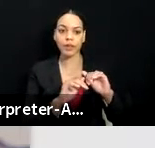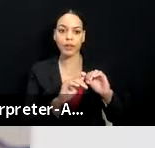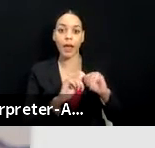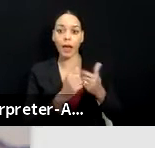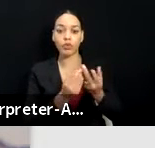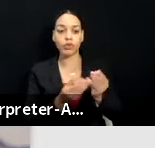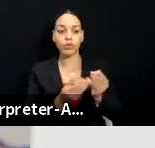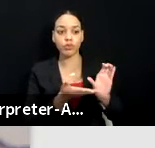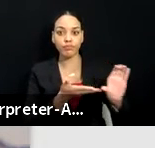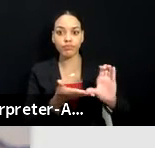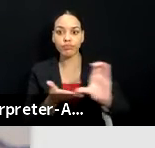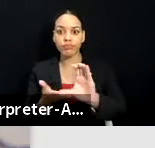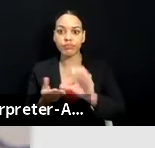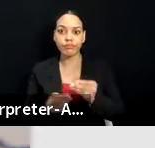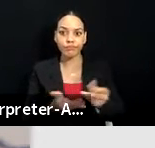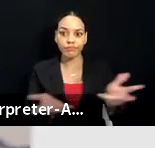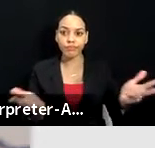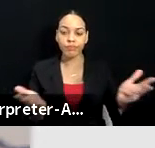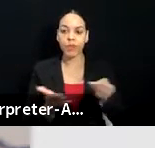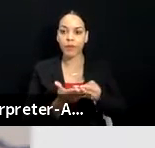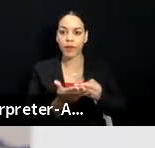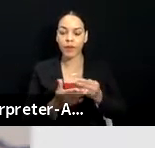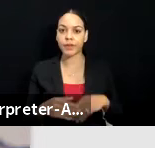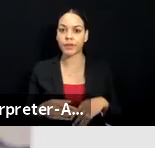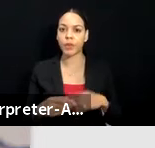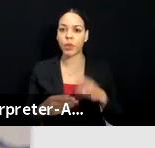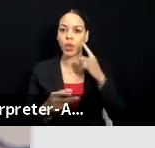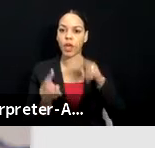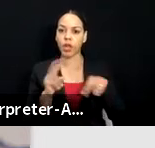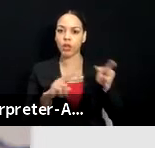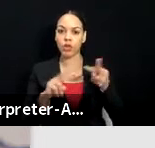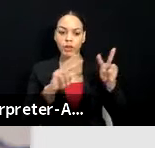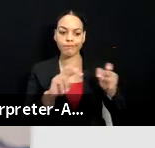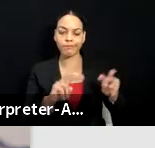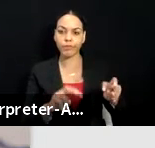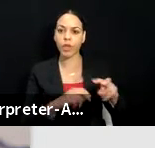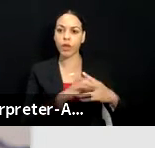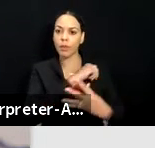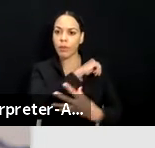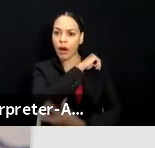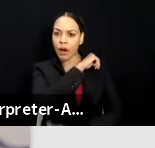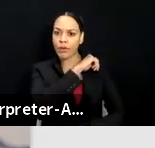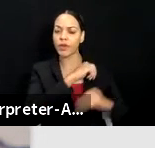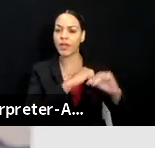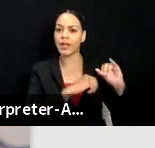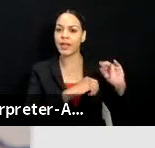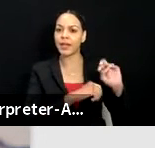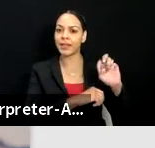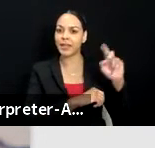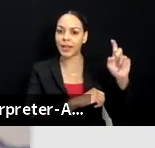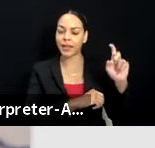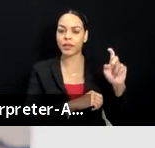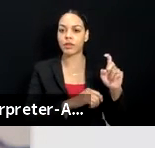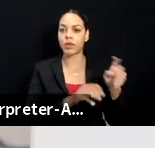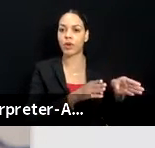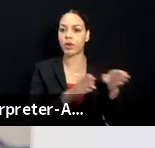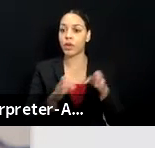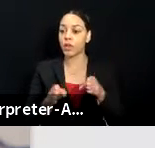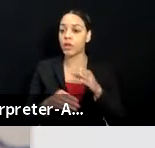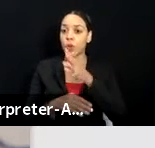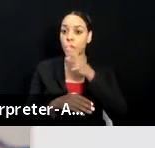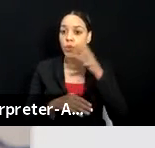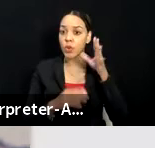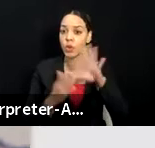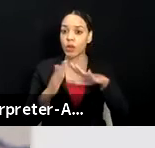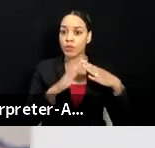funding. We looked at poverty indexes as well, you know, and looked at like I said, rural communities.